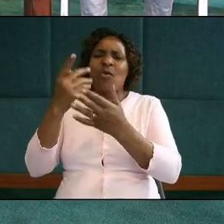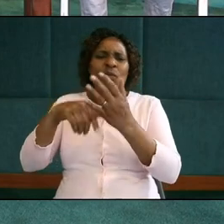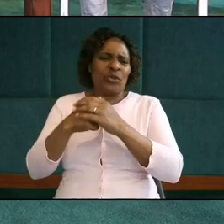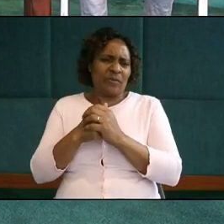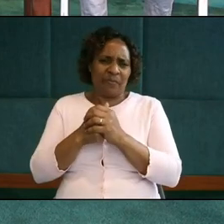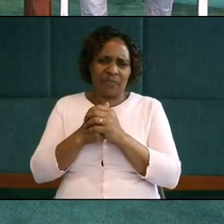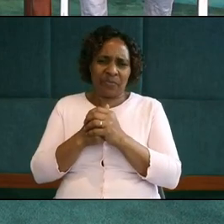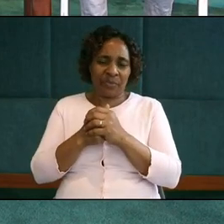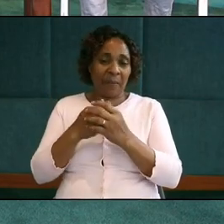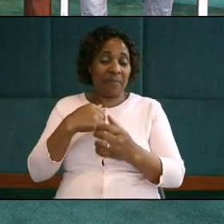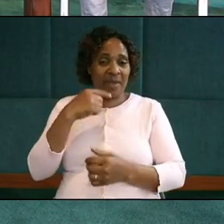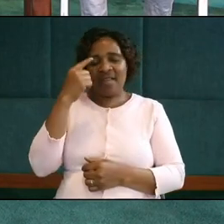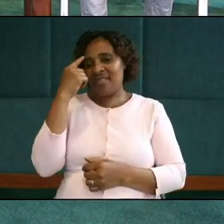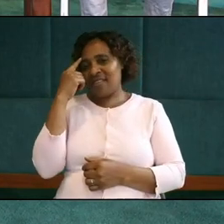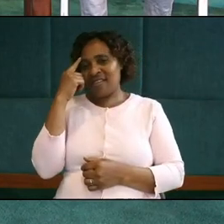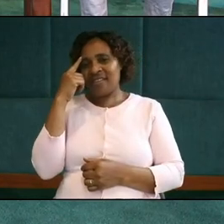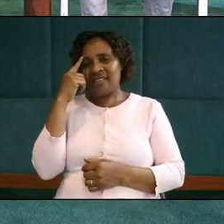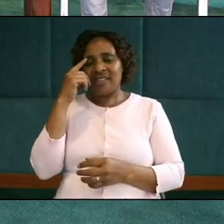I think